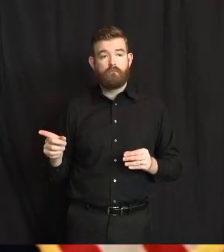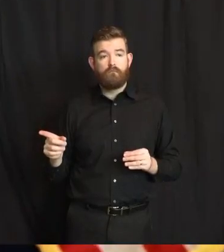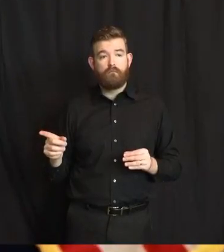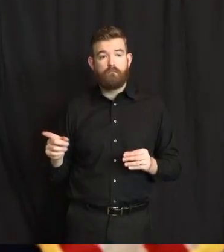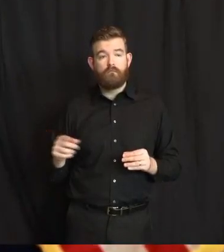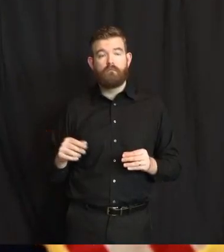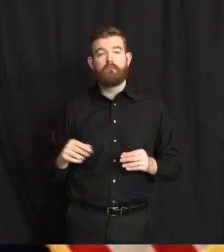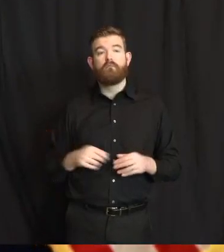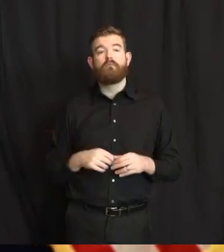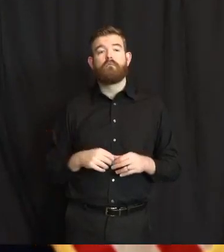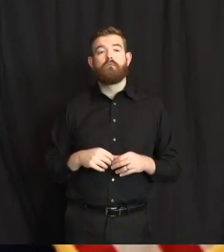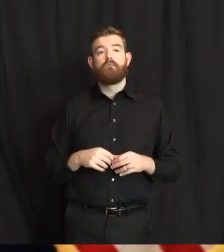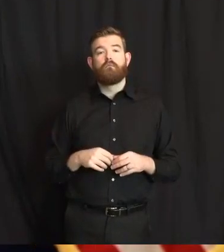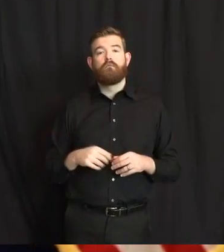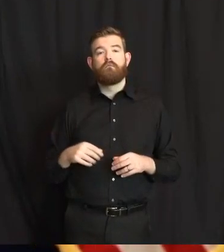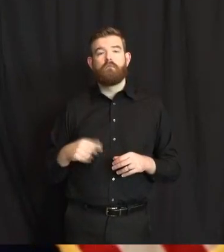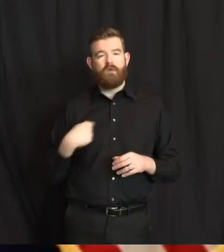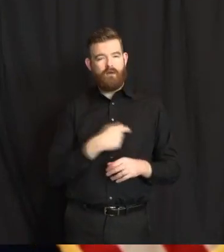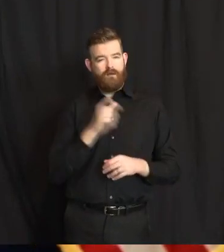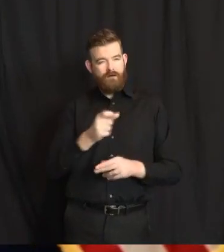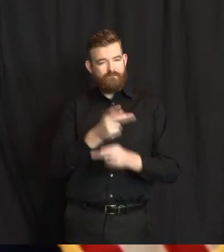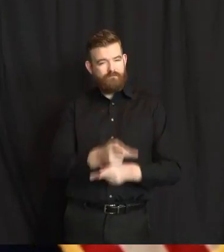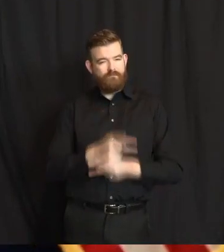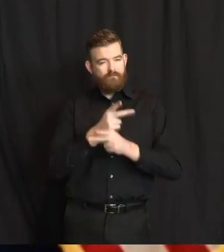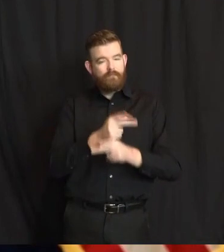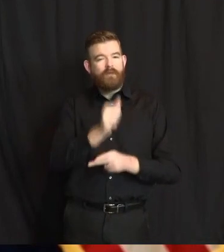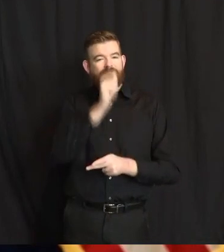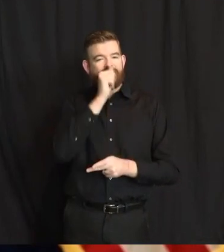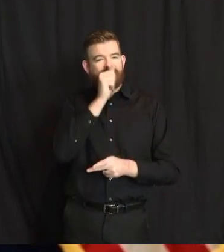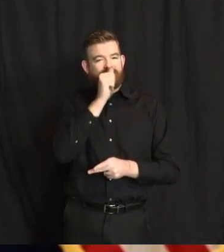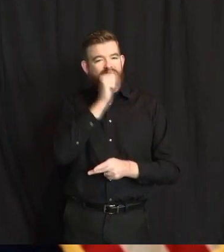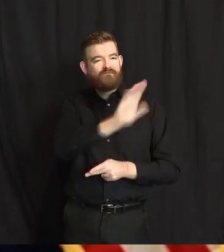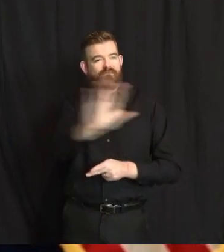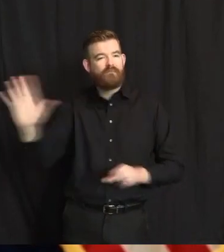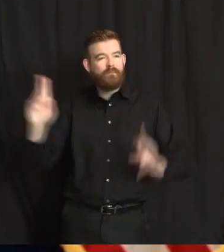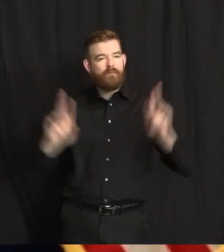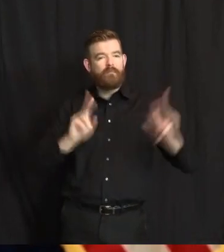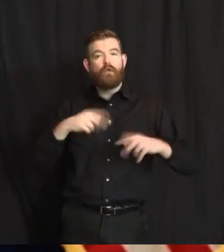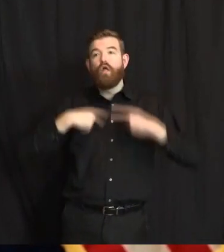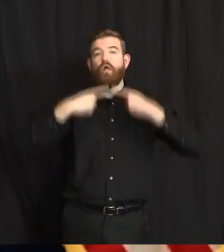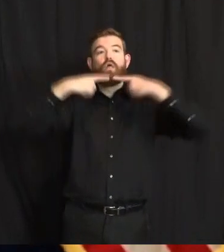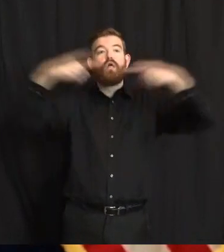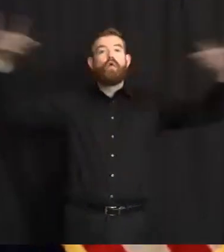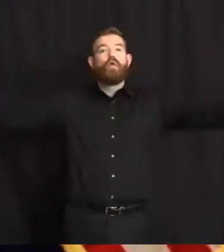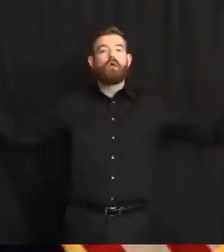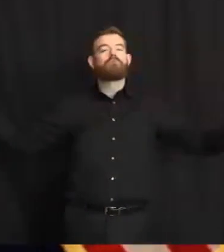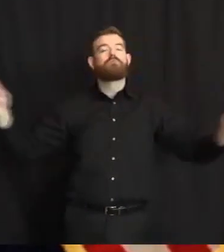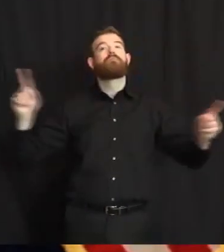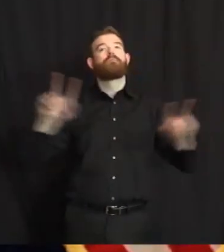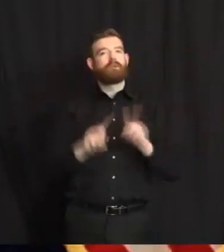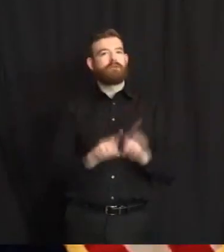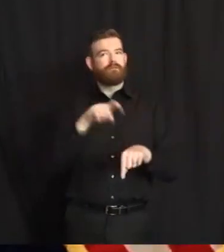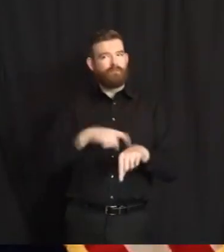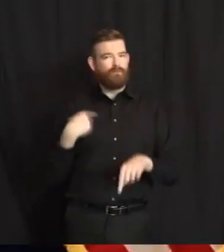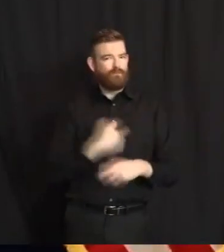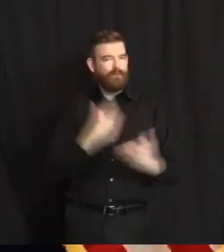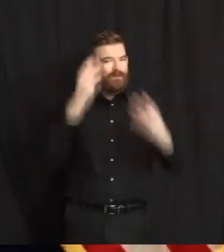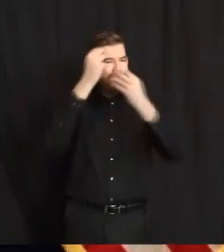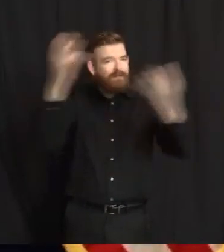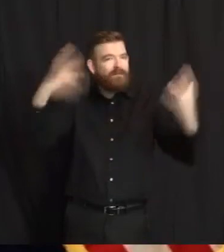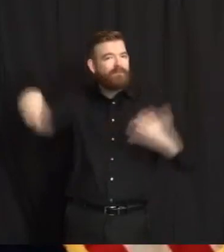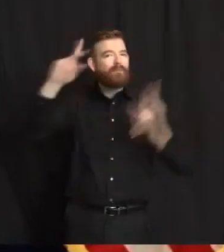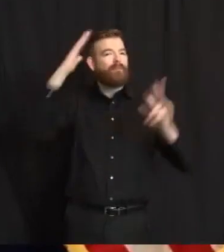imagine, privacy concerns with making sure folks out there, all of us, have the information they need to